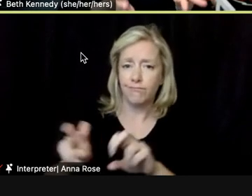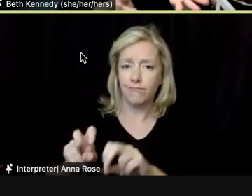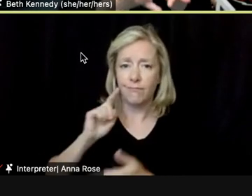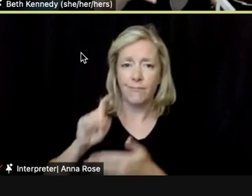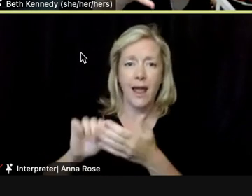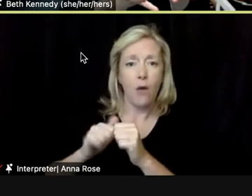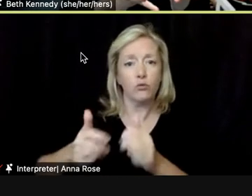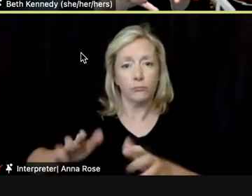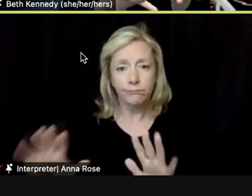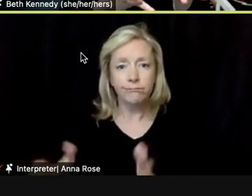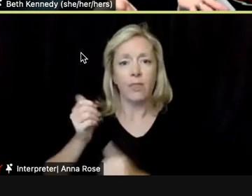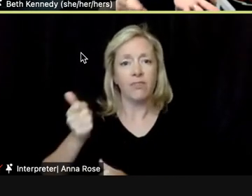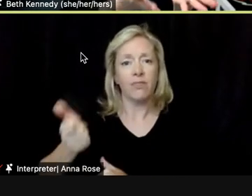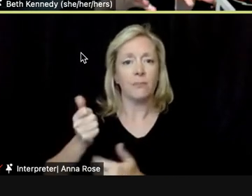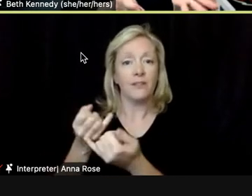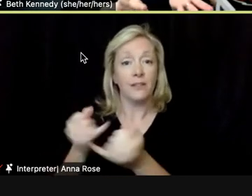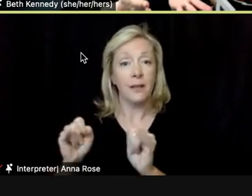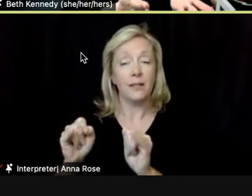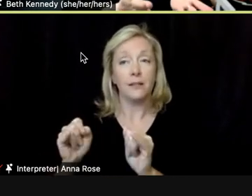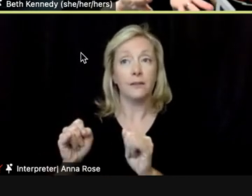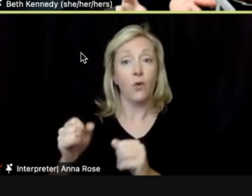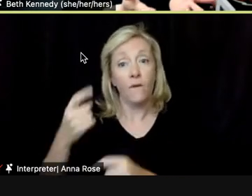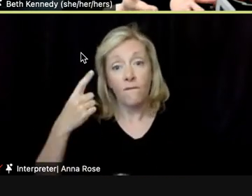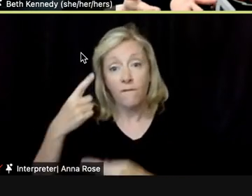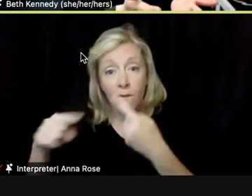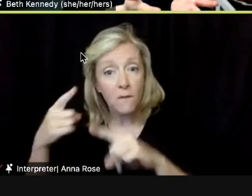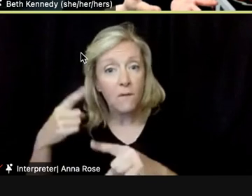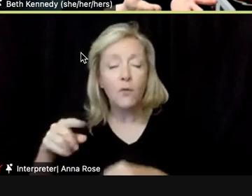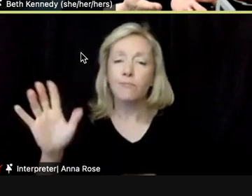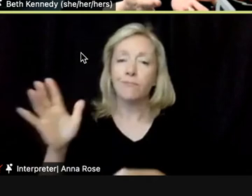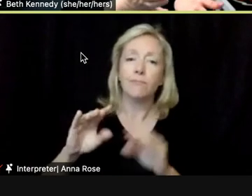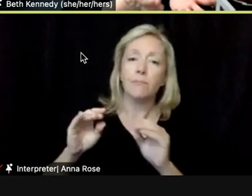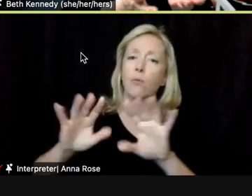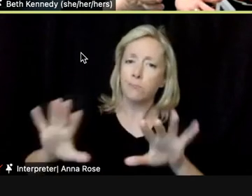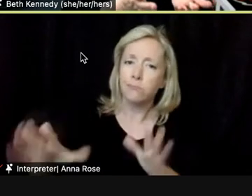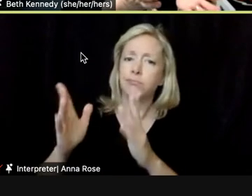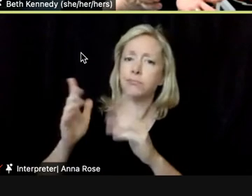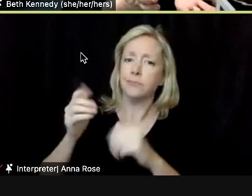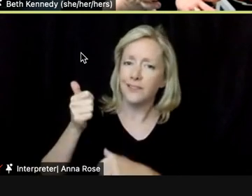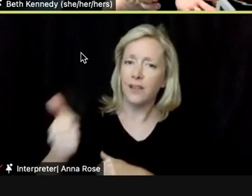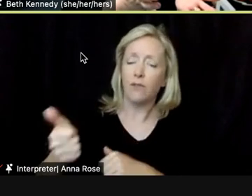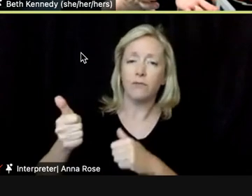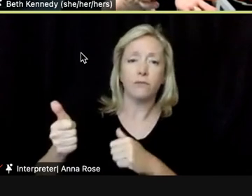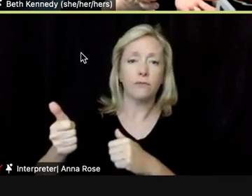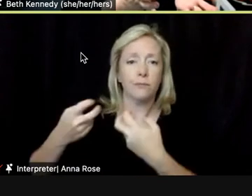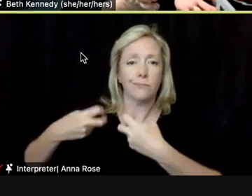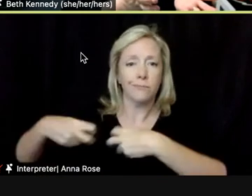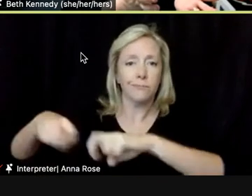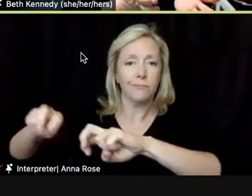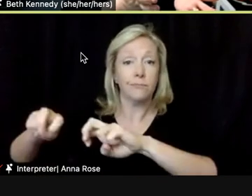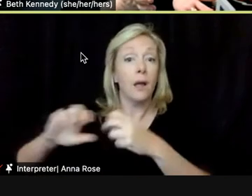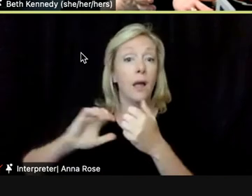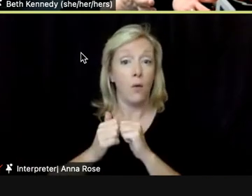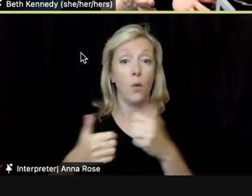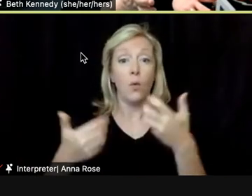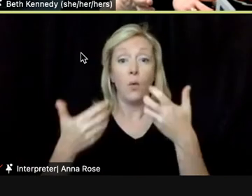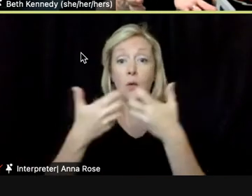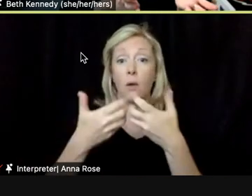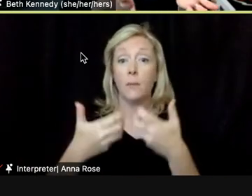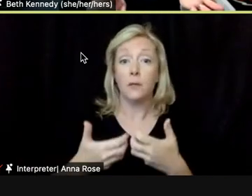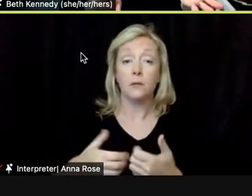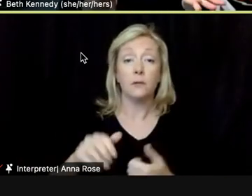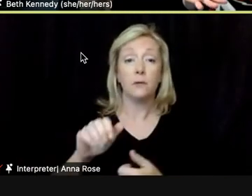help the student do it as much by themselves as possible through some accommodations. And the trained